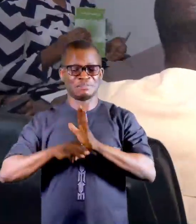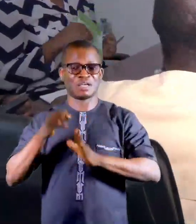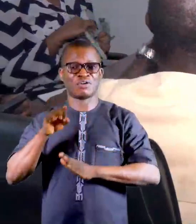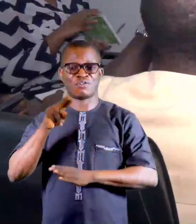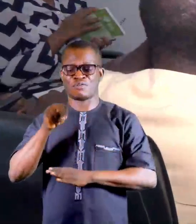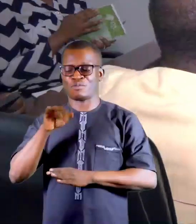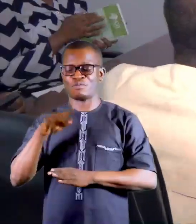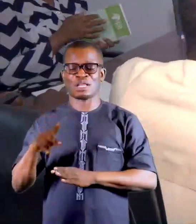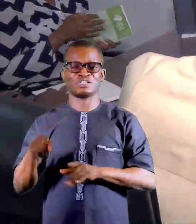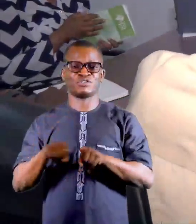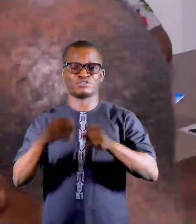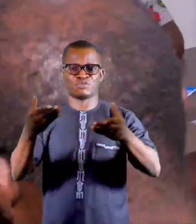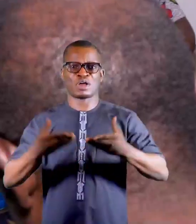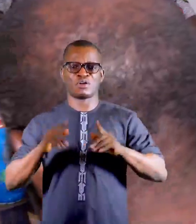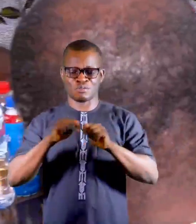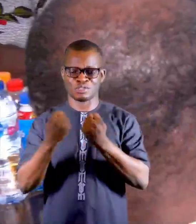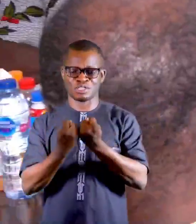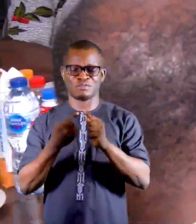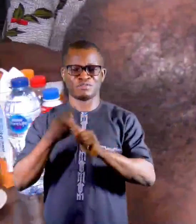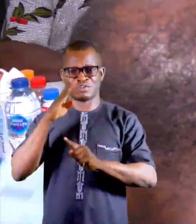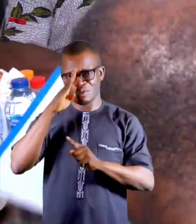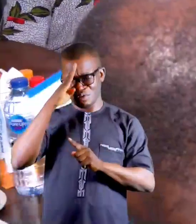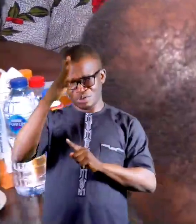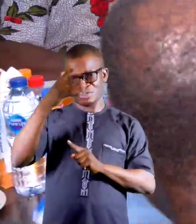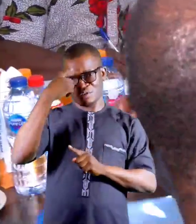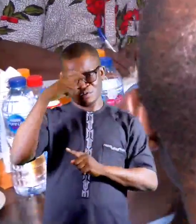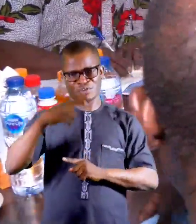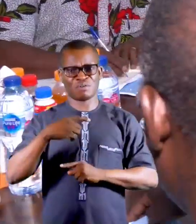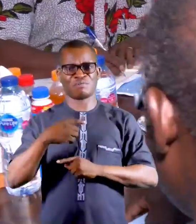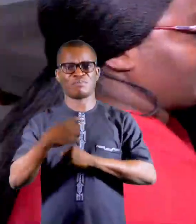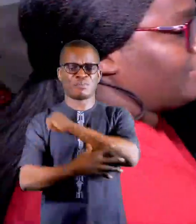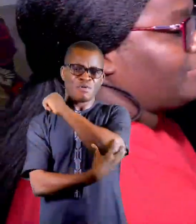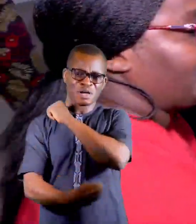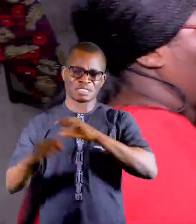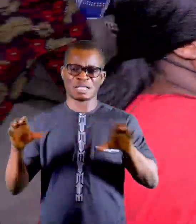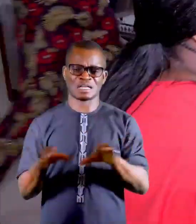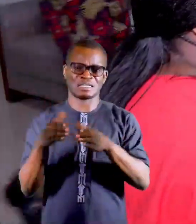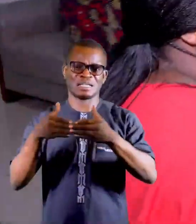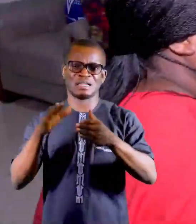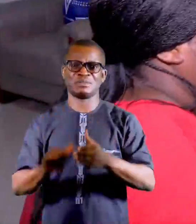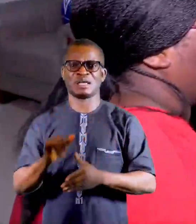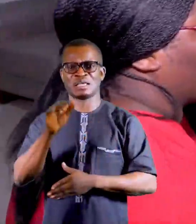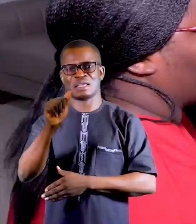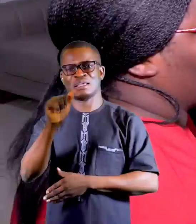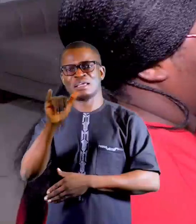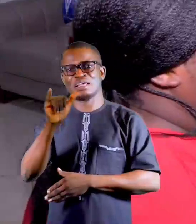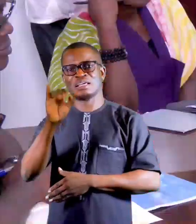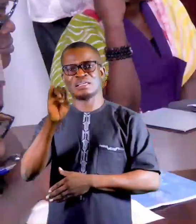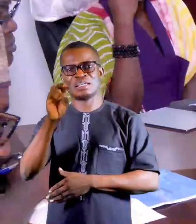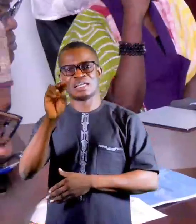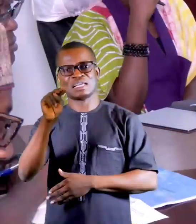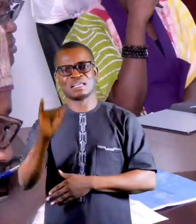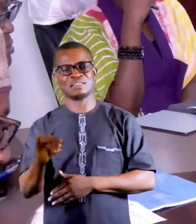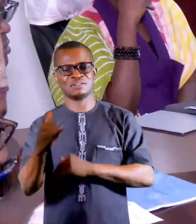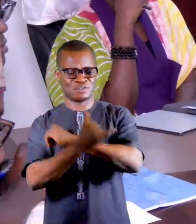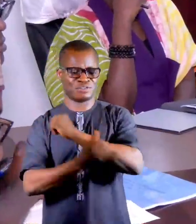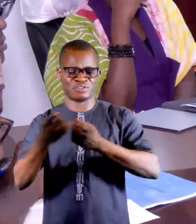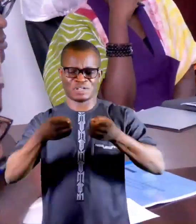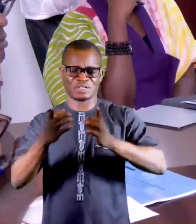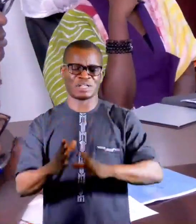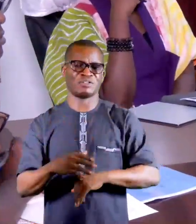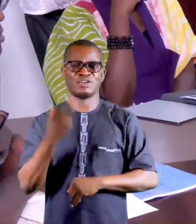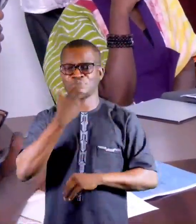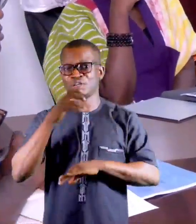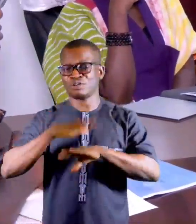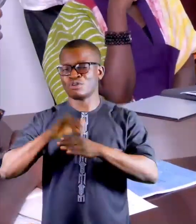The management of NAPTIP also received a team from the Innovation for Poverty Action, led by Fumilayo Ayeni, the country